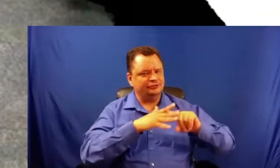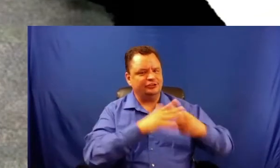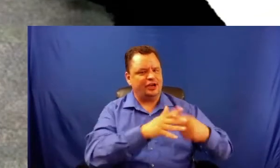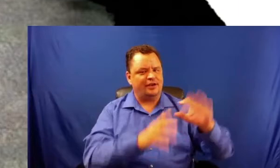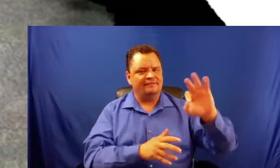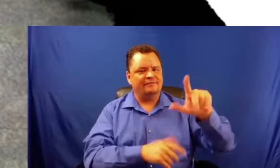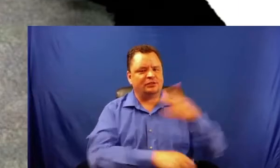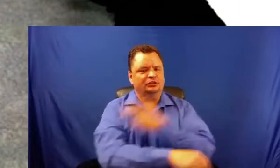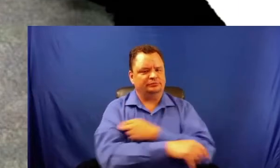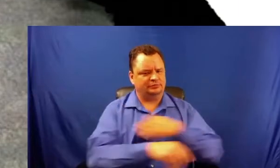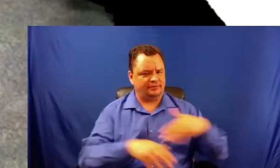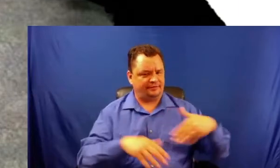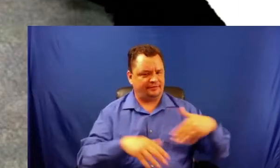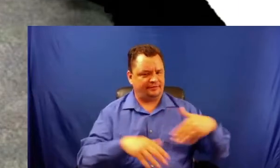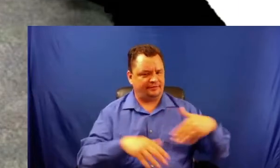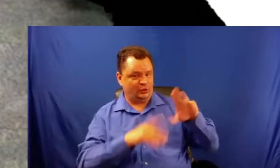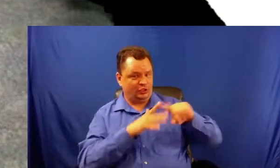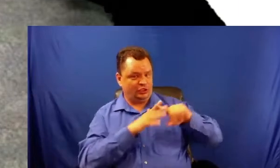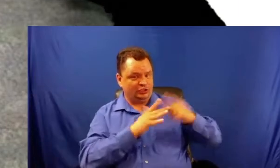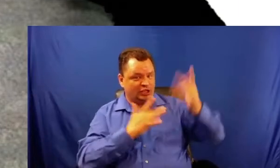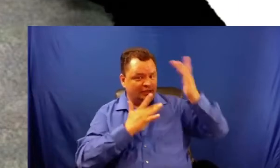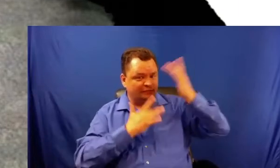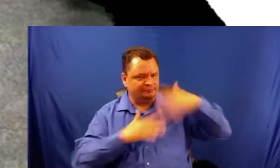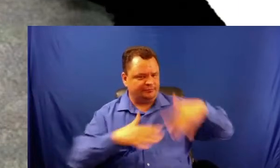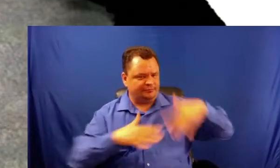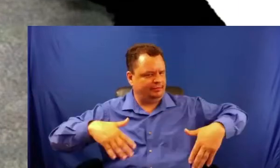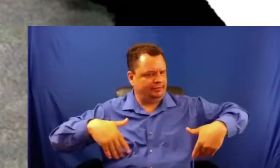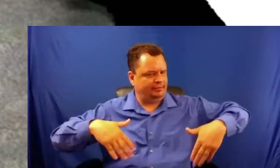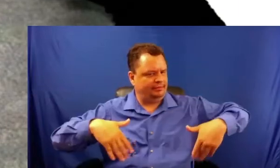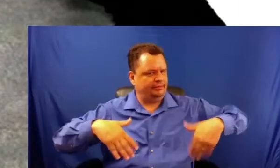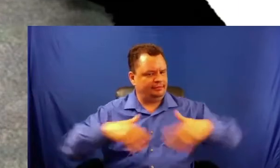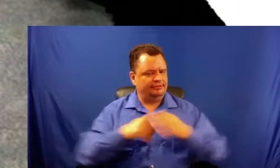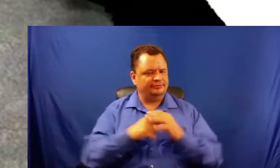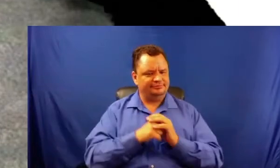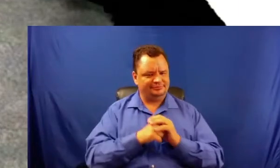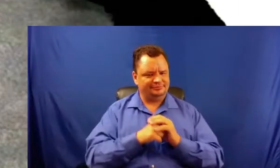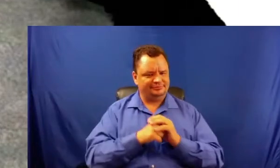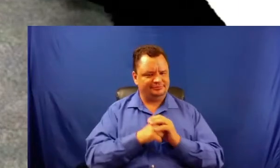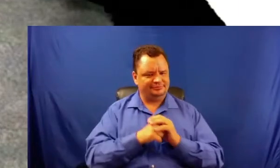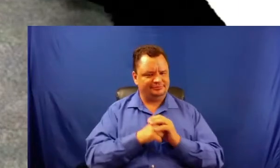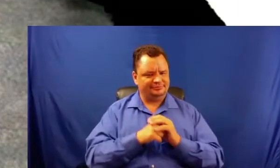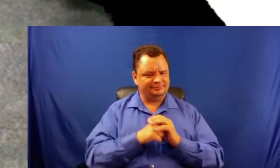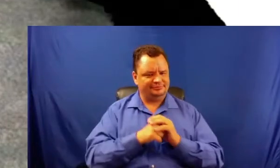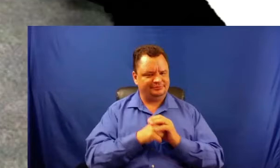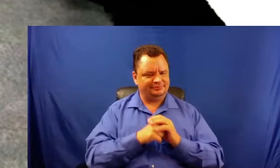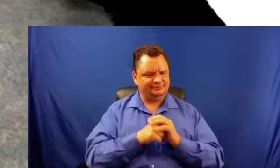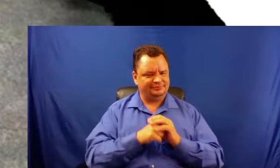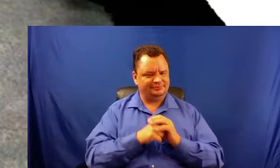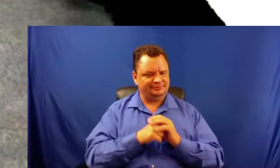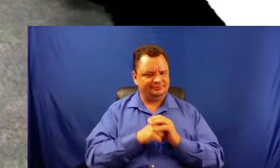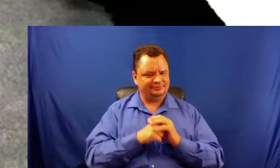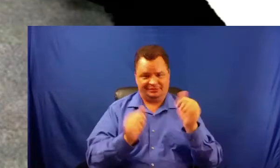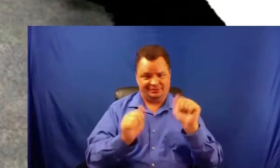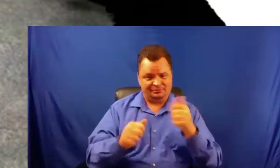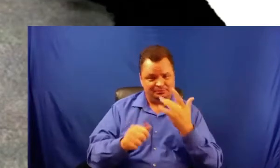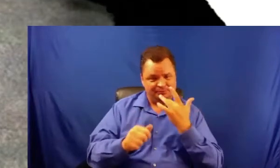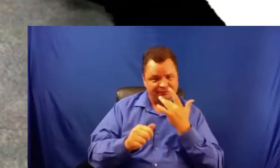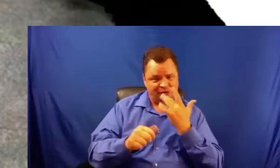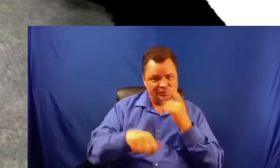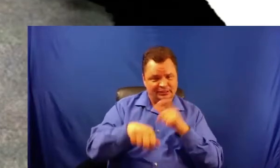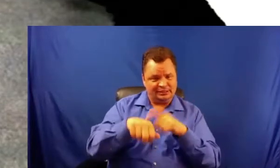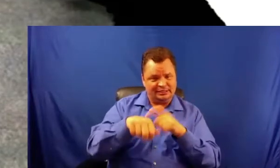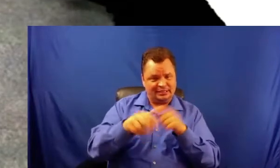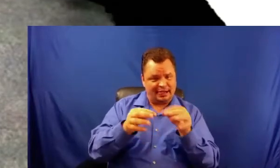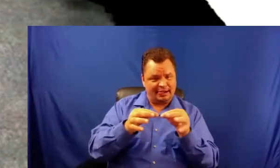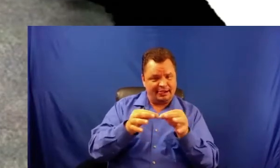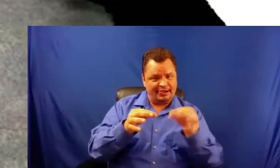safe to get them together, but it's reasonable if you want to, you know, try to time them for your own comfort